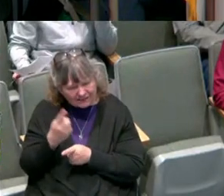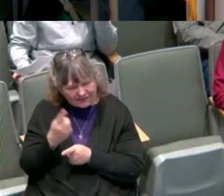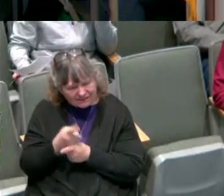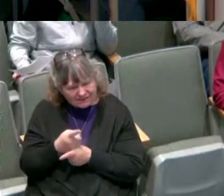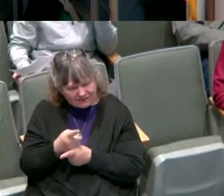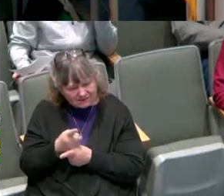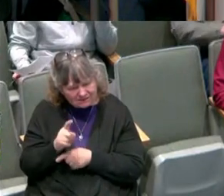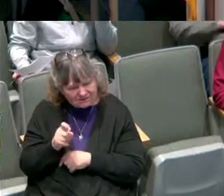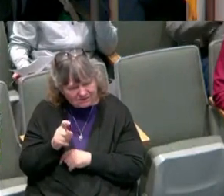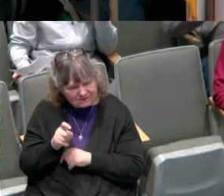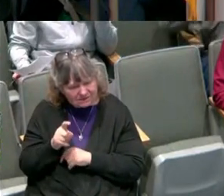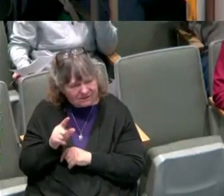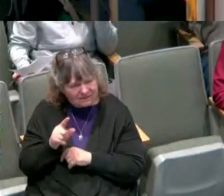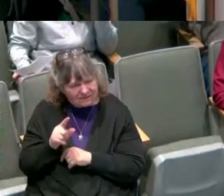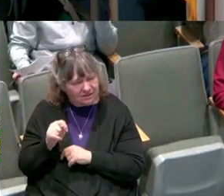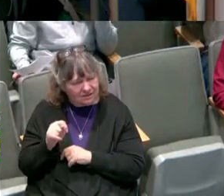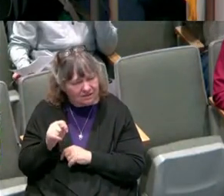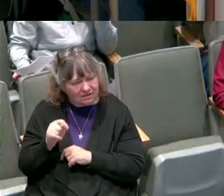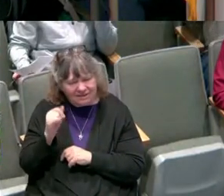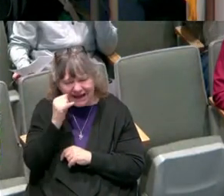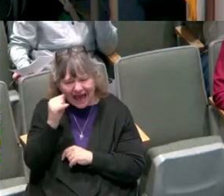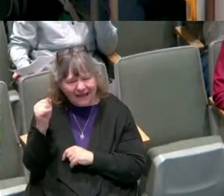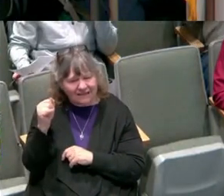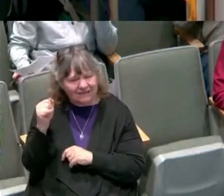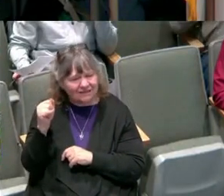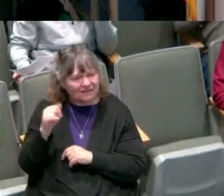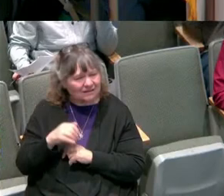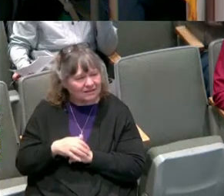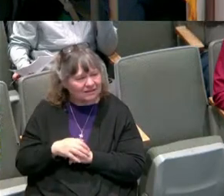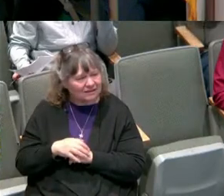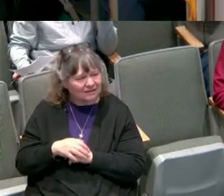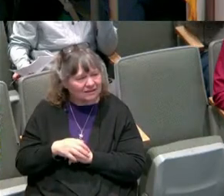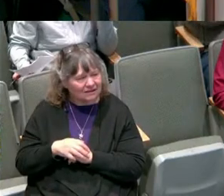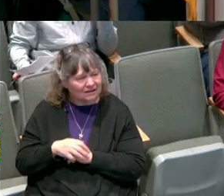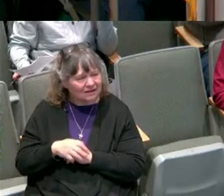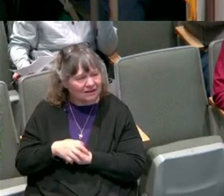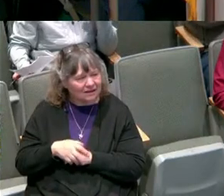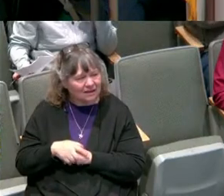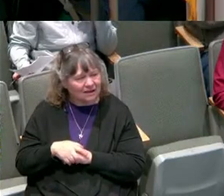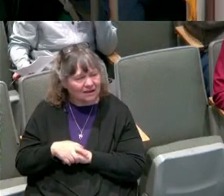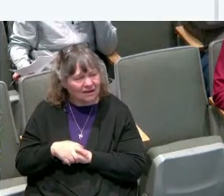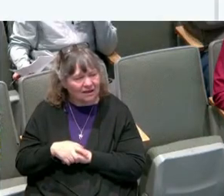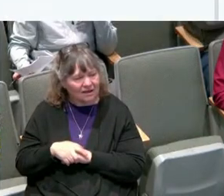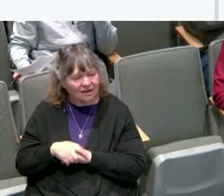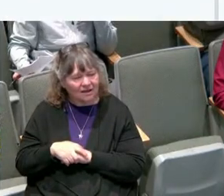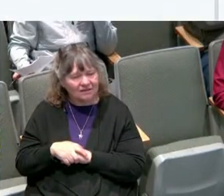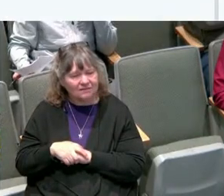like the gift just had the line made through it I think you would um